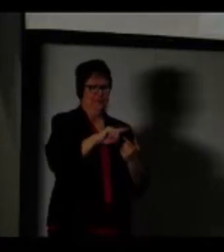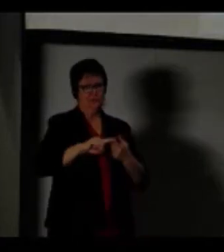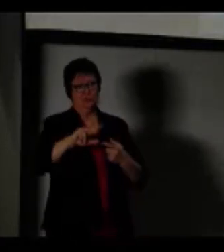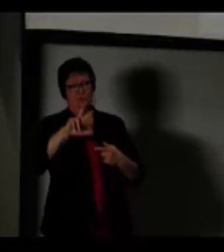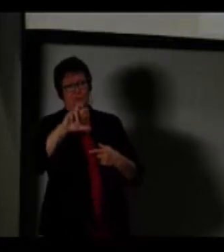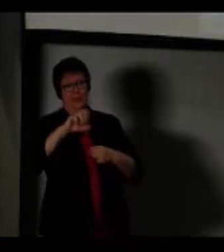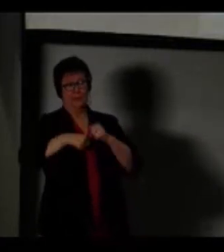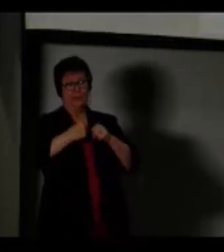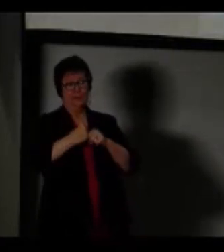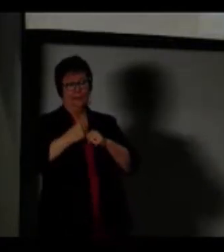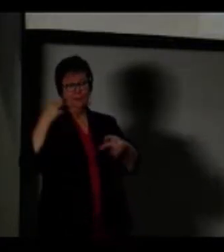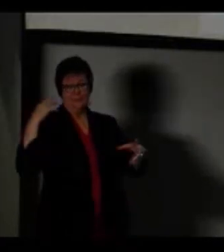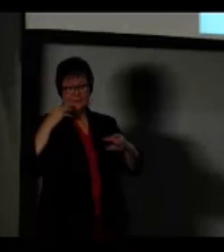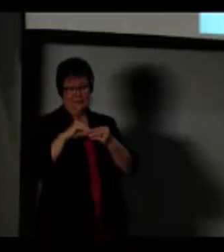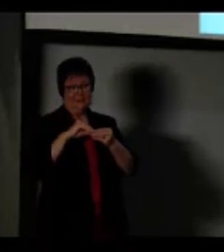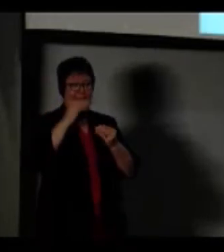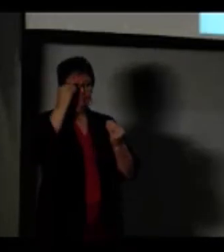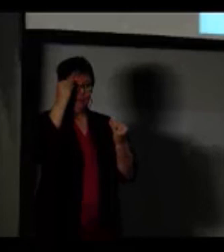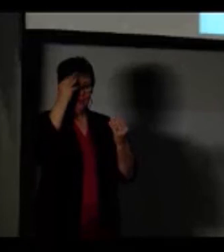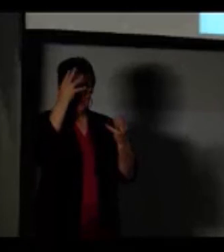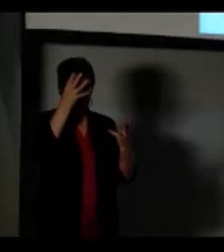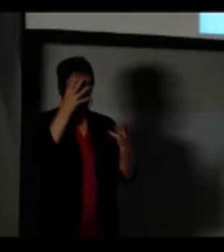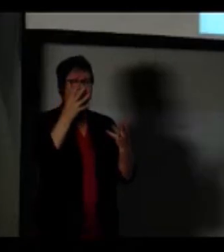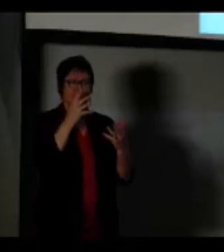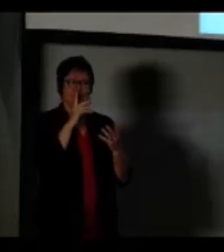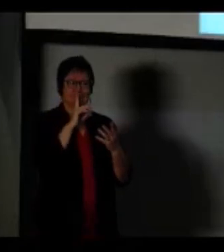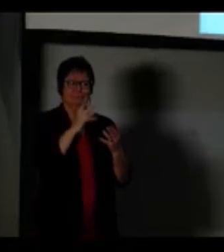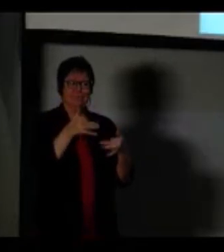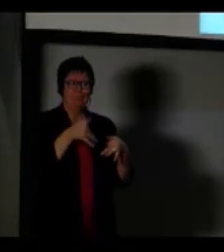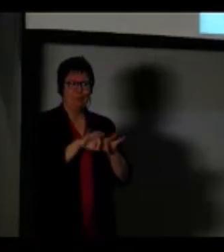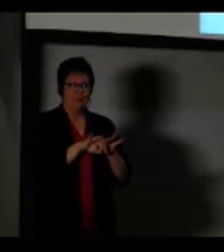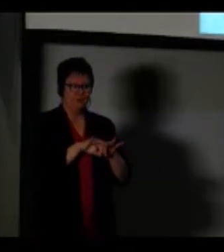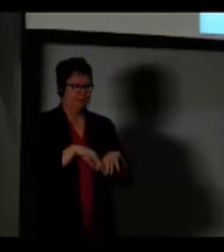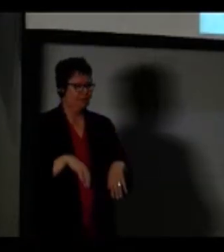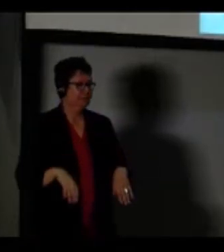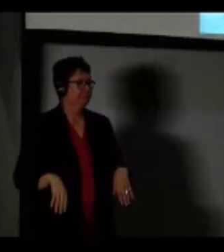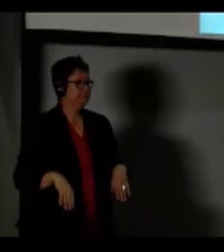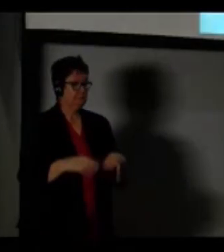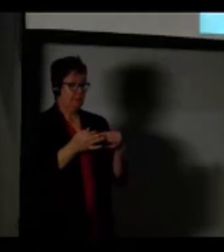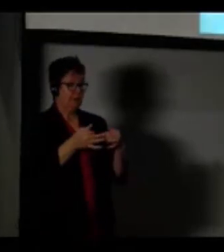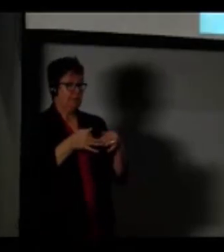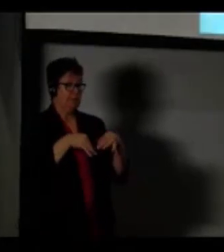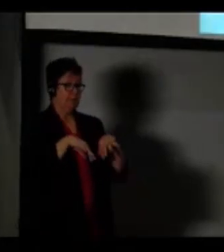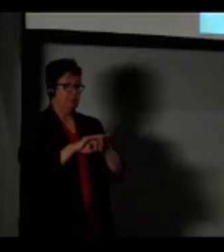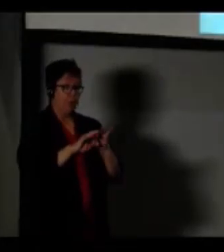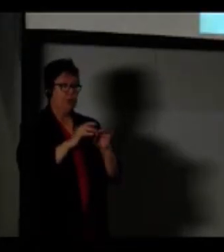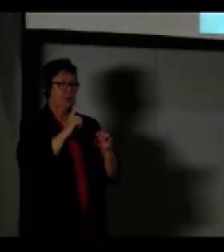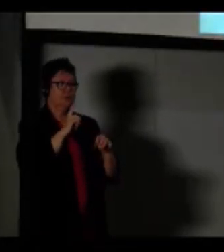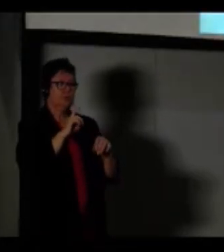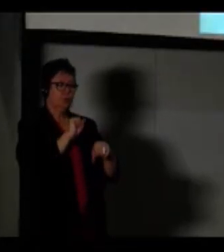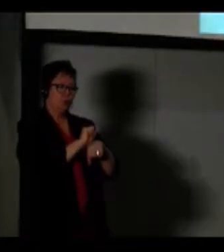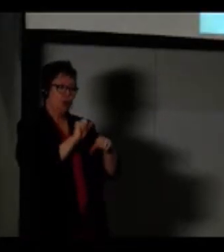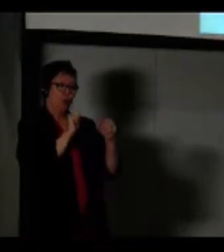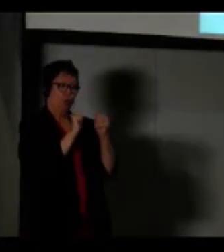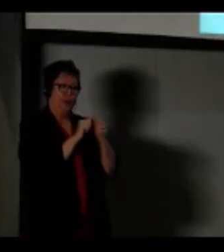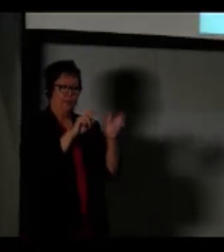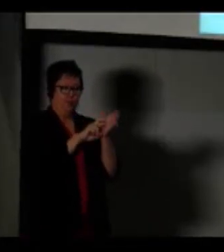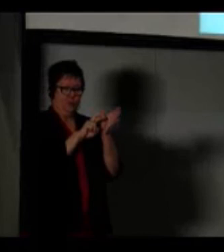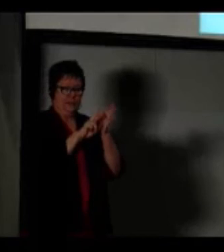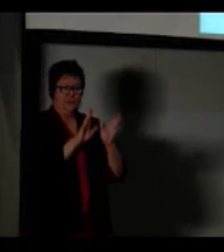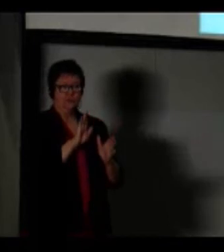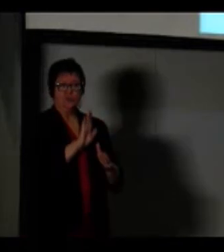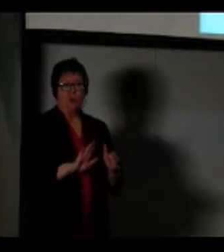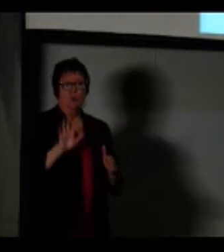information that's really important. It's also important in terms of working with the researchers around the world.